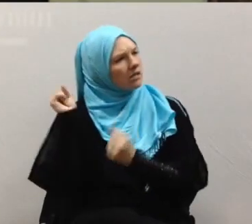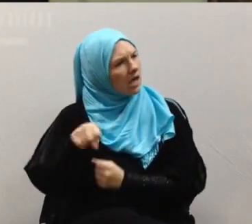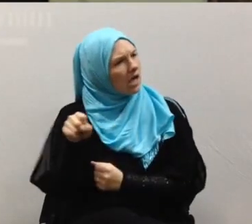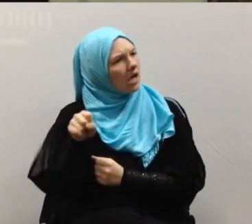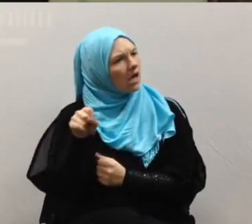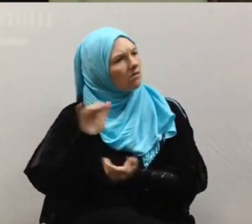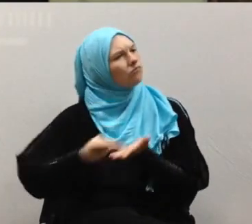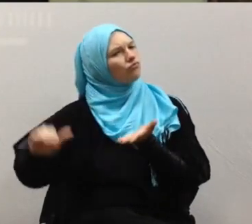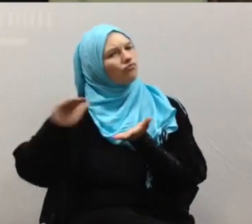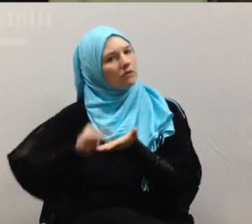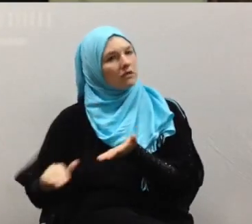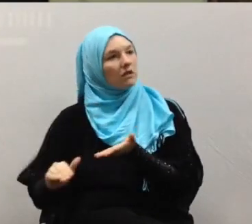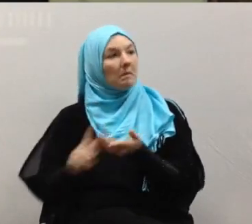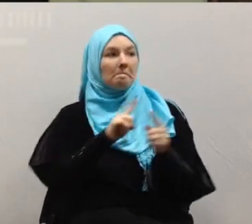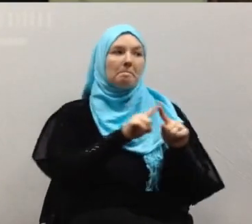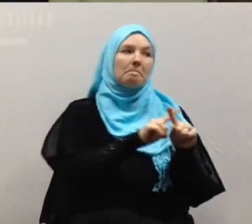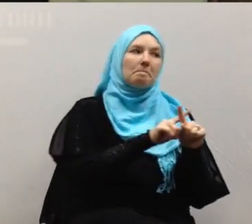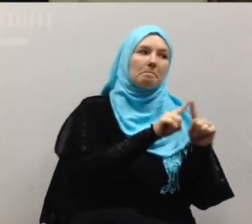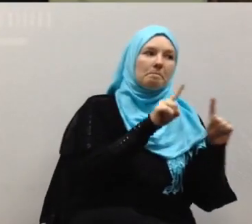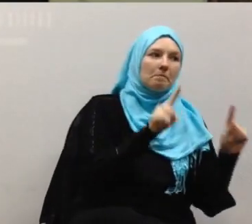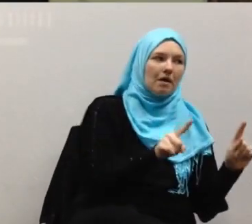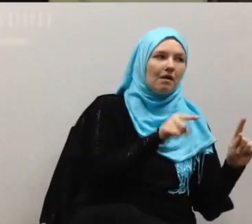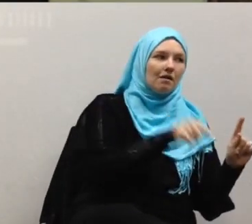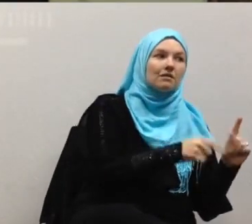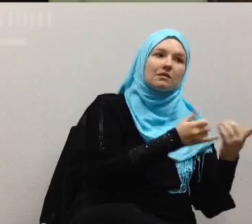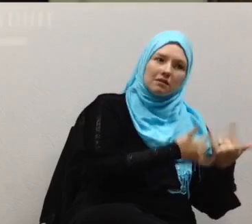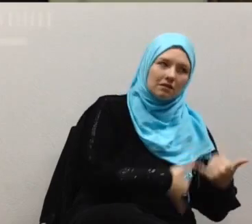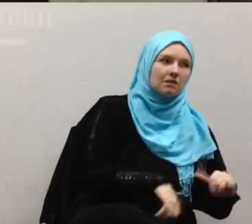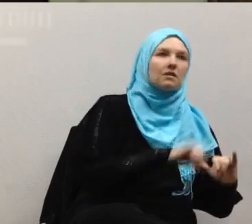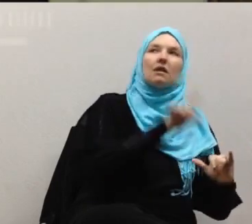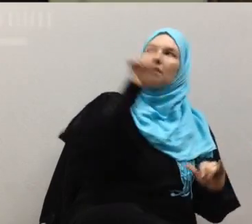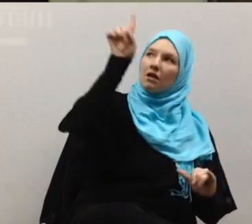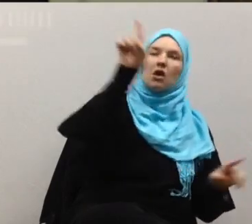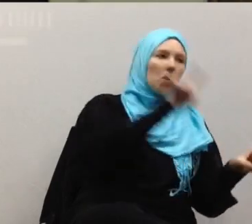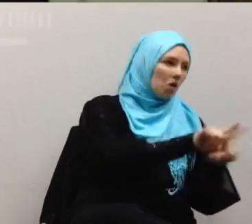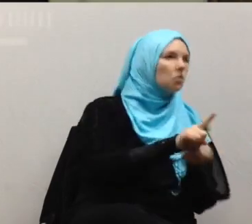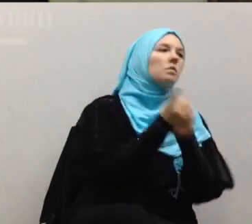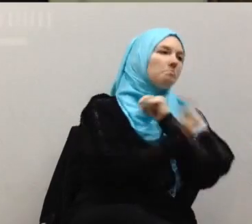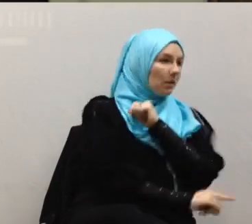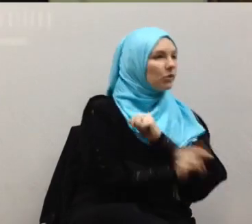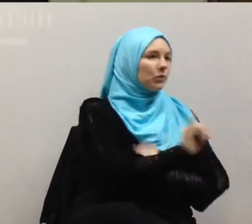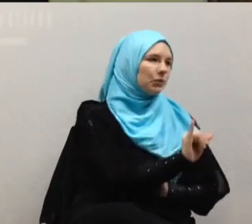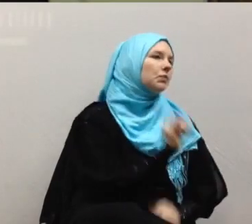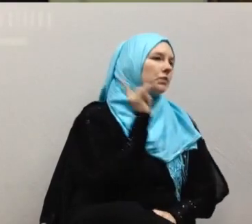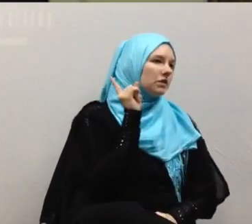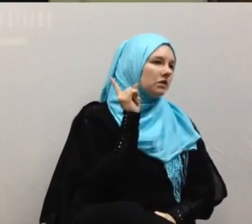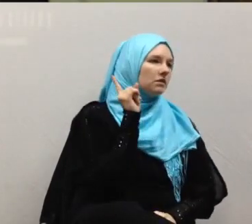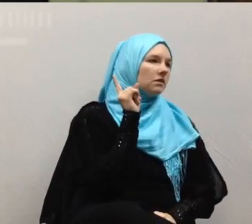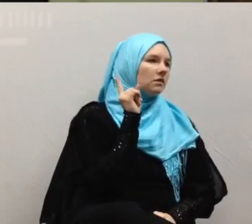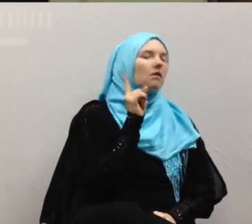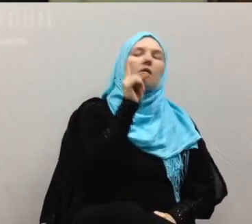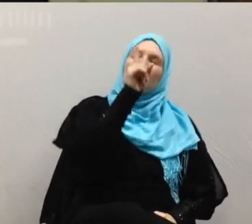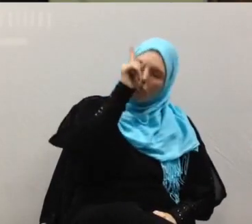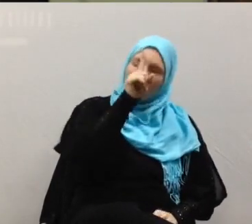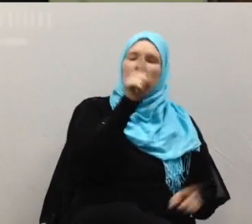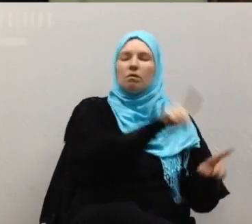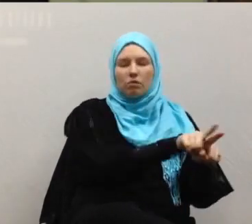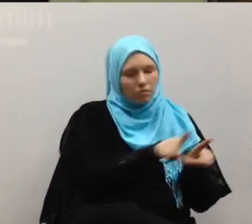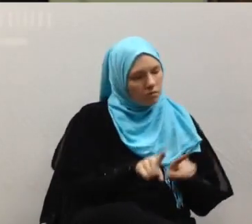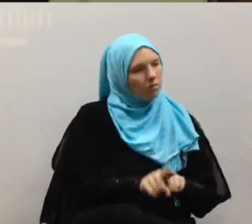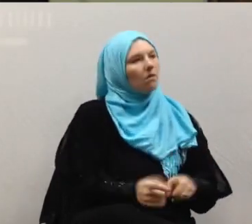not remove the fact that He also punishes, that He also has the power to